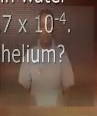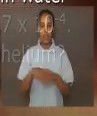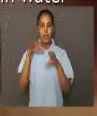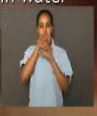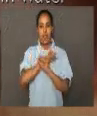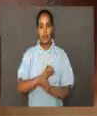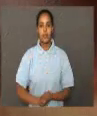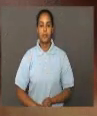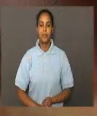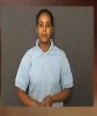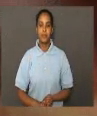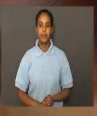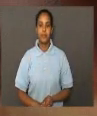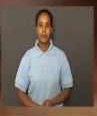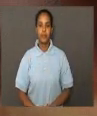Time's up.